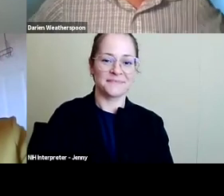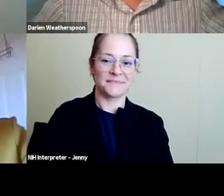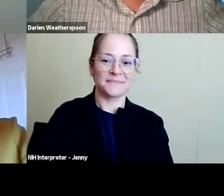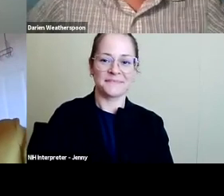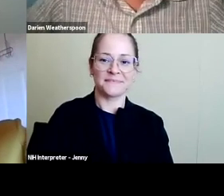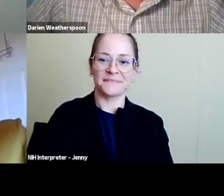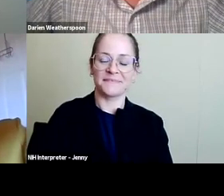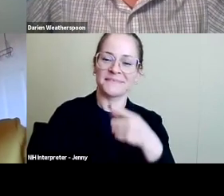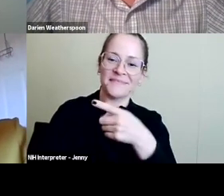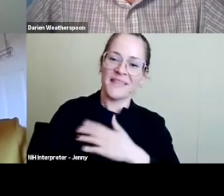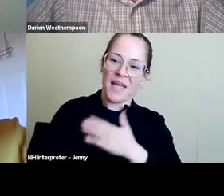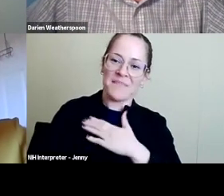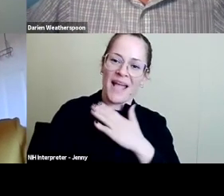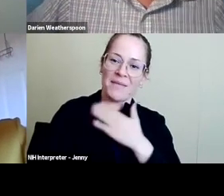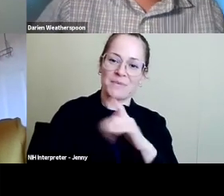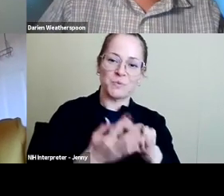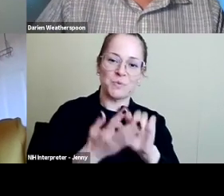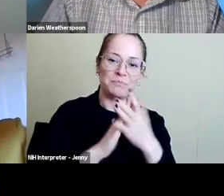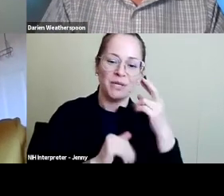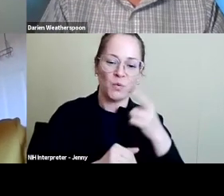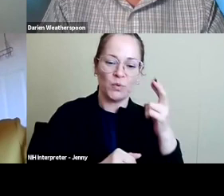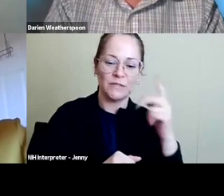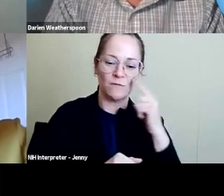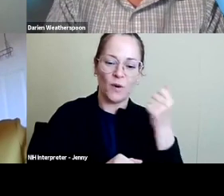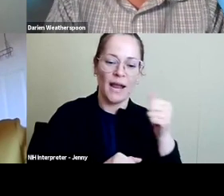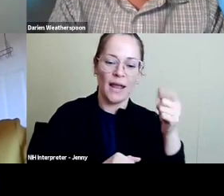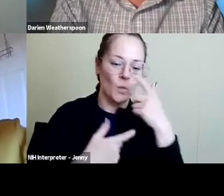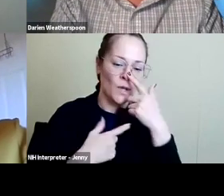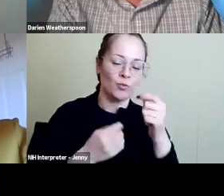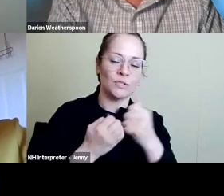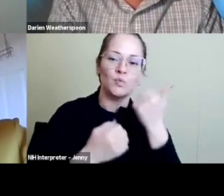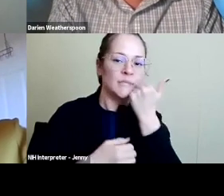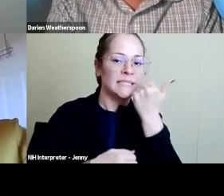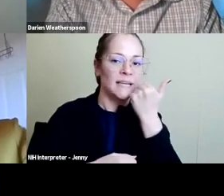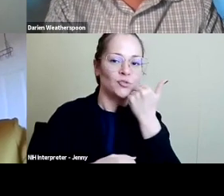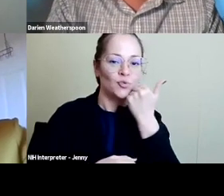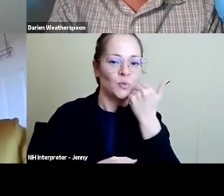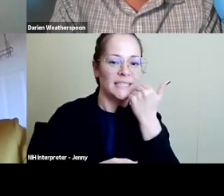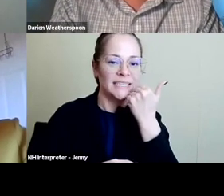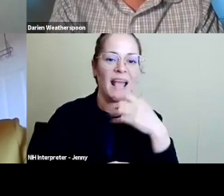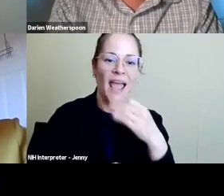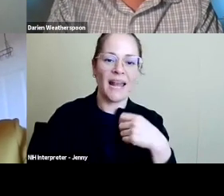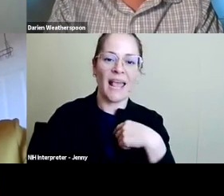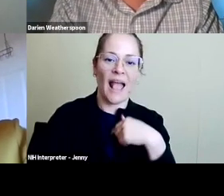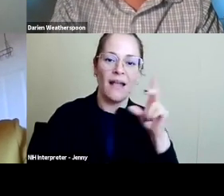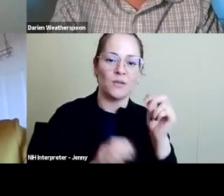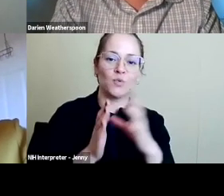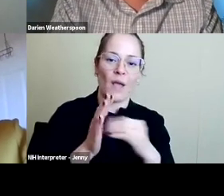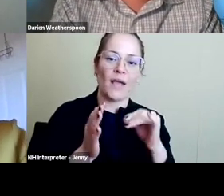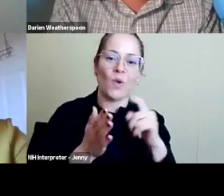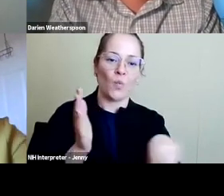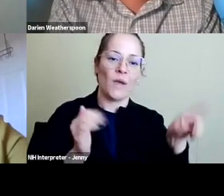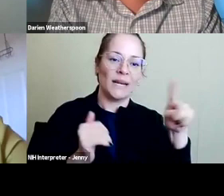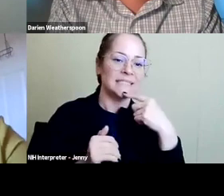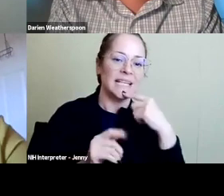Yeah, confidence. Good. Who's next? Hurry up. I'm happy to be a resource for anyone who's interested in dentistry or dental school. And I echo what's already been said